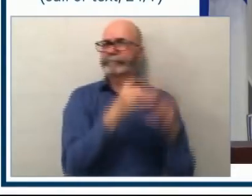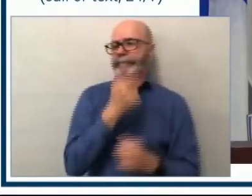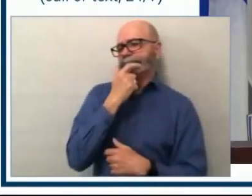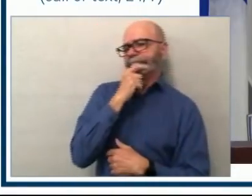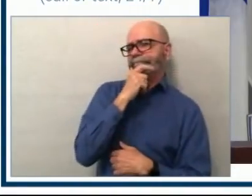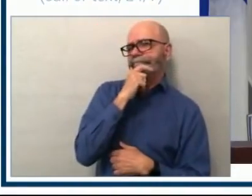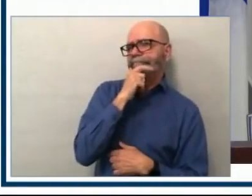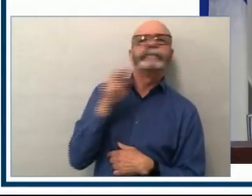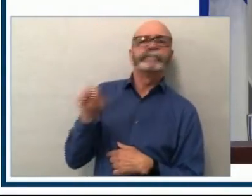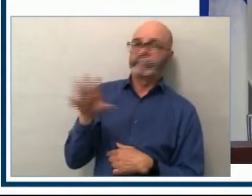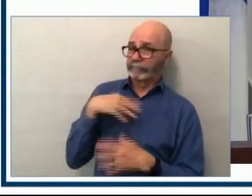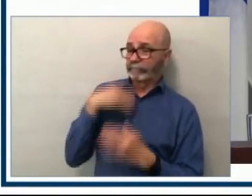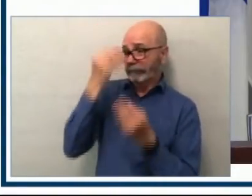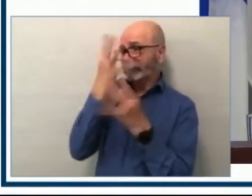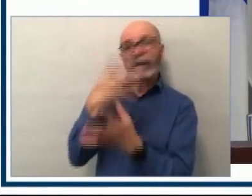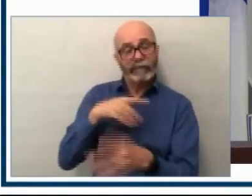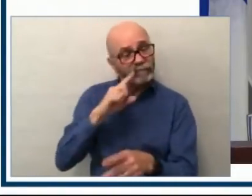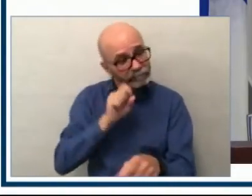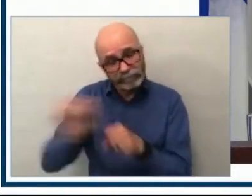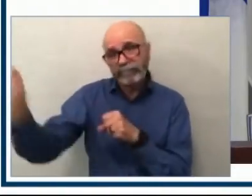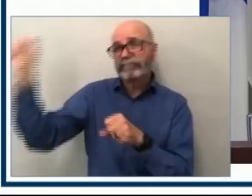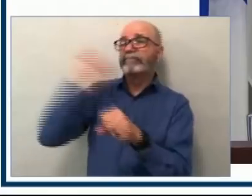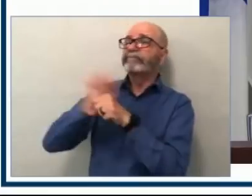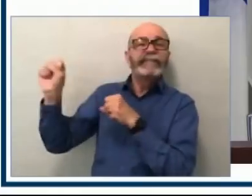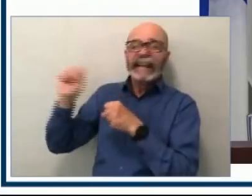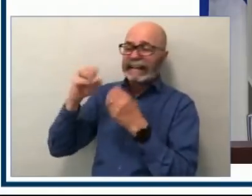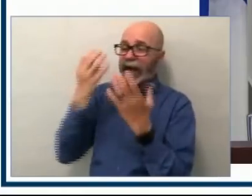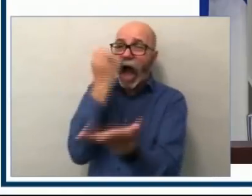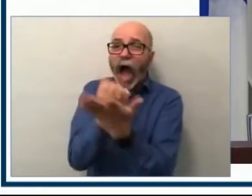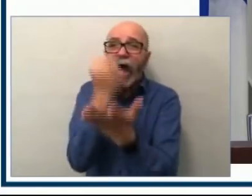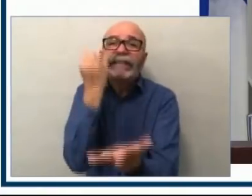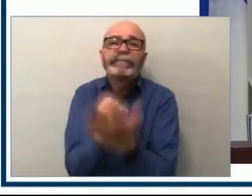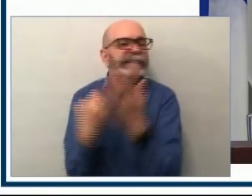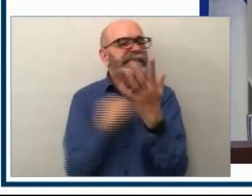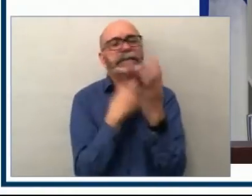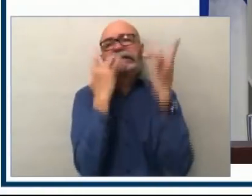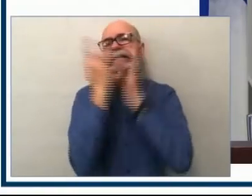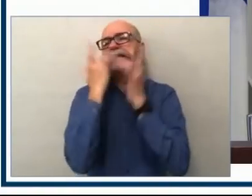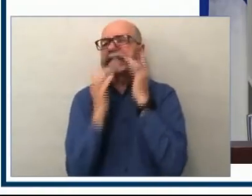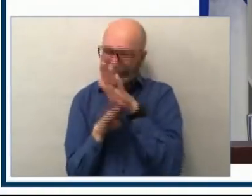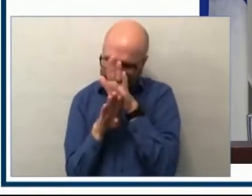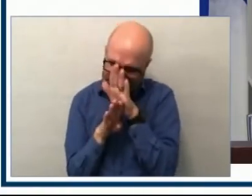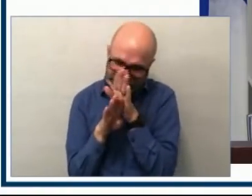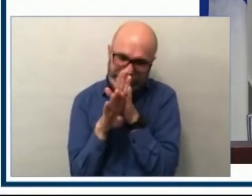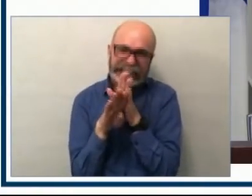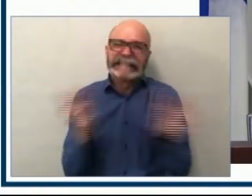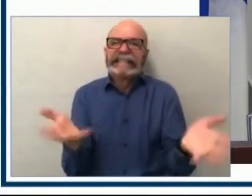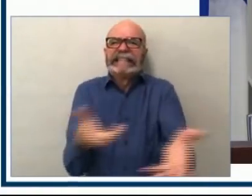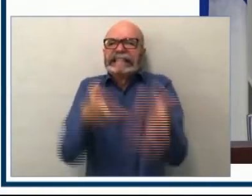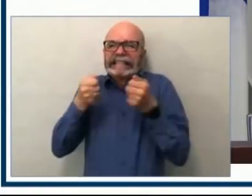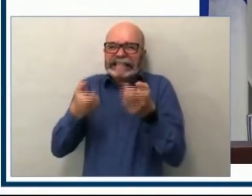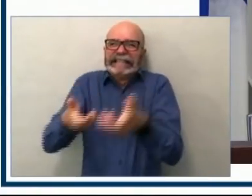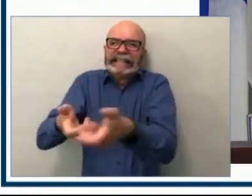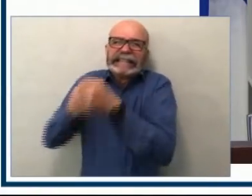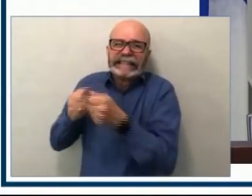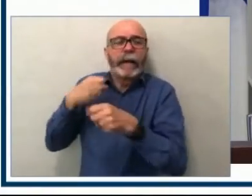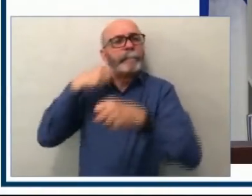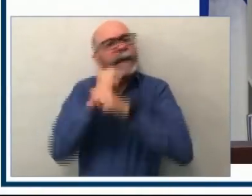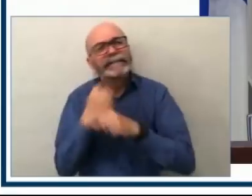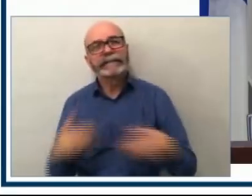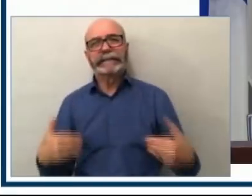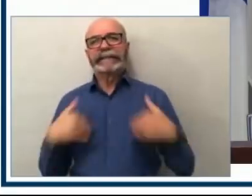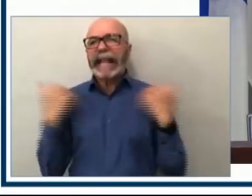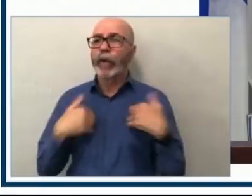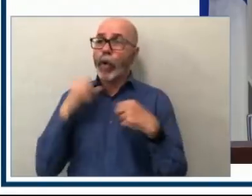hard to drive economic growth in this province to create jobs. More young people are living in and working here, and that we partnered with the private sector. And in